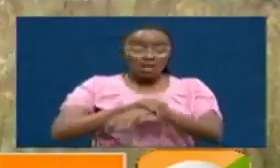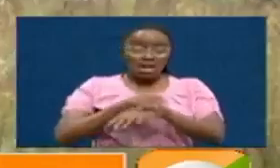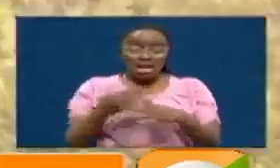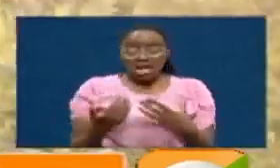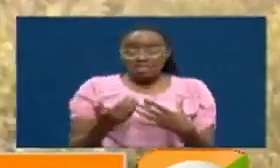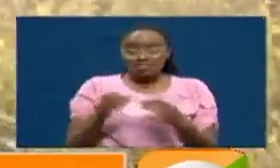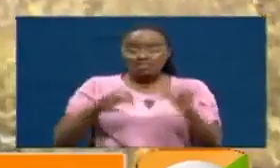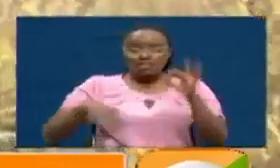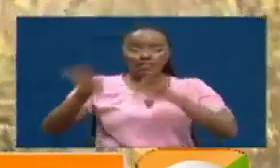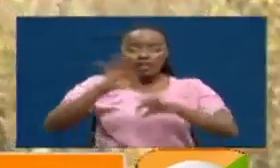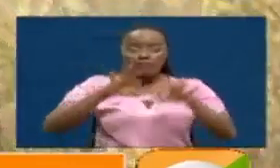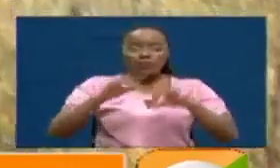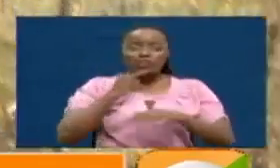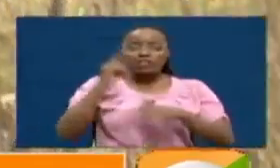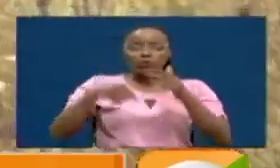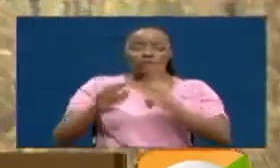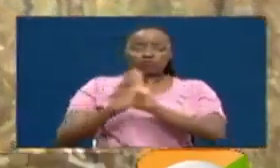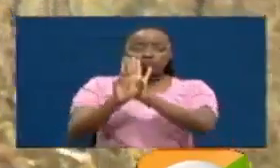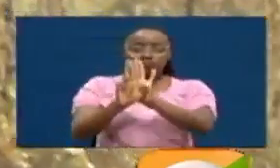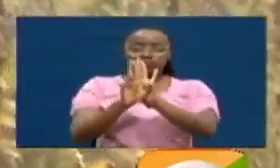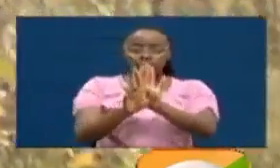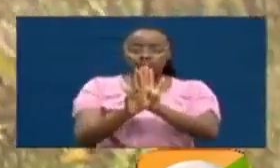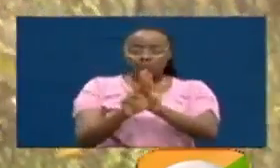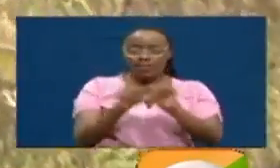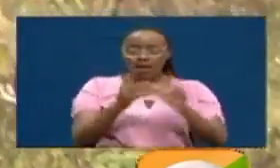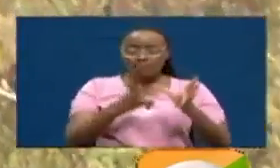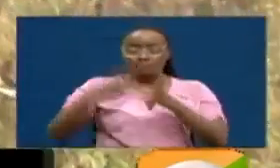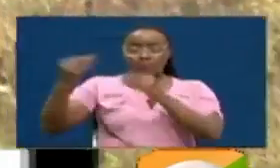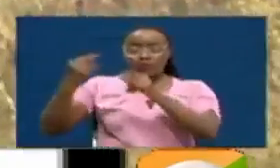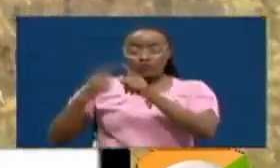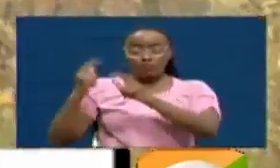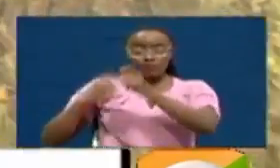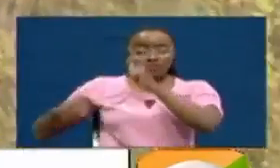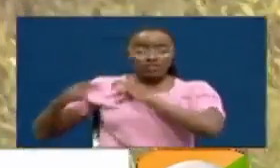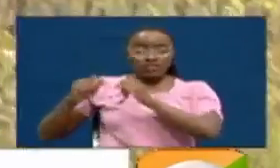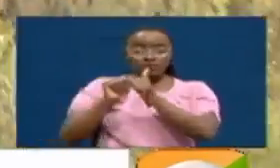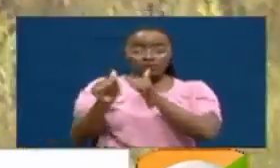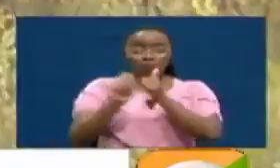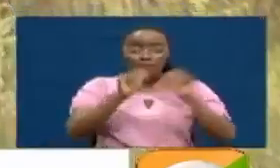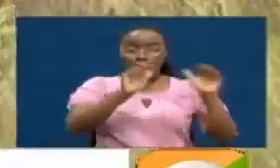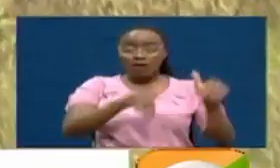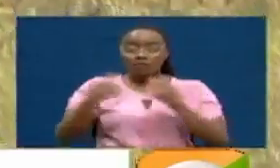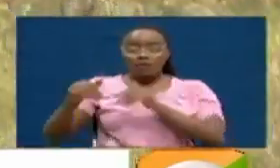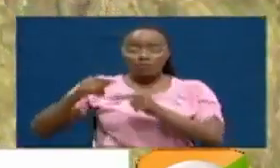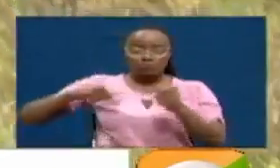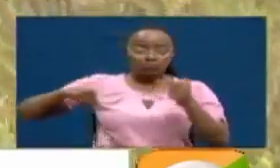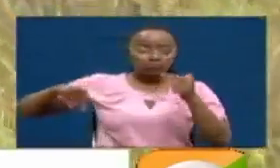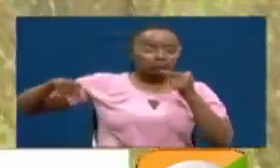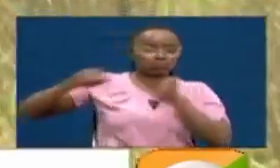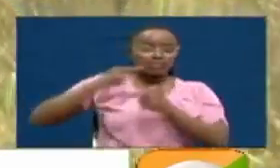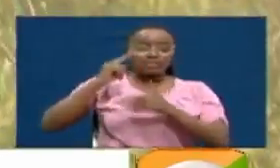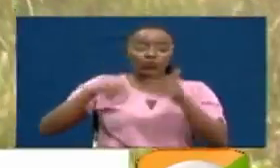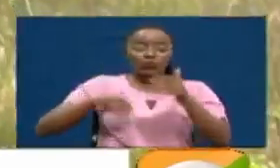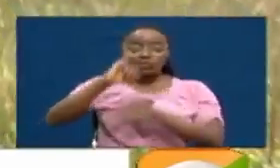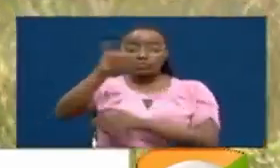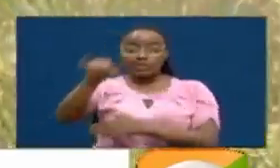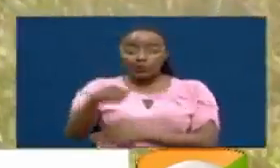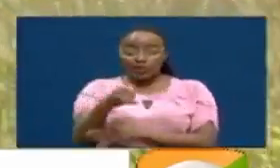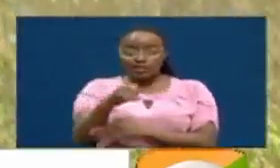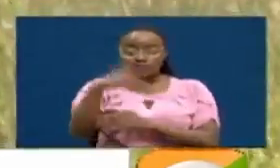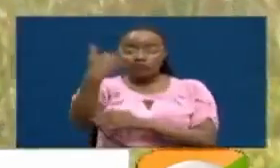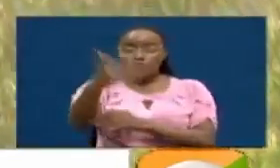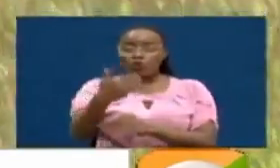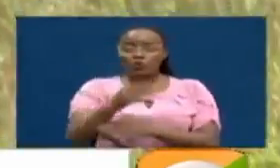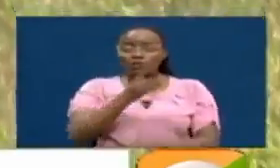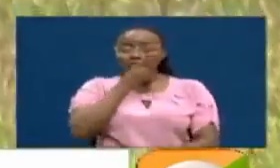Rono says that will represent a sharp departure from the traditional maize farming cycle. He says January is usually